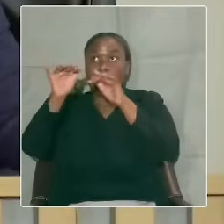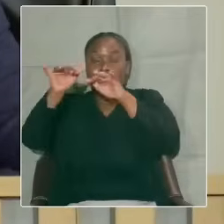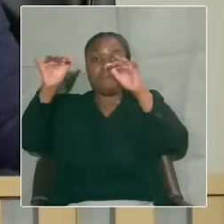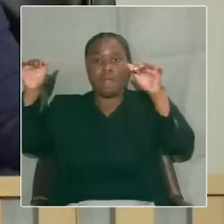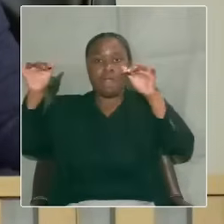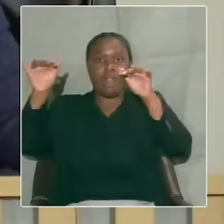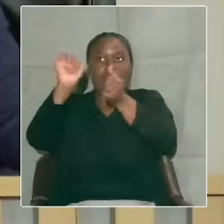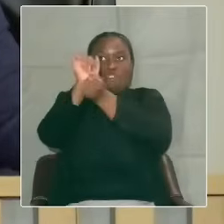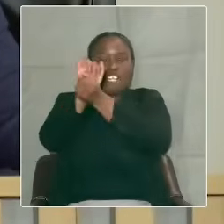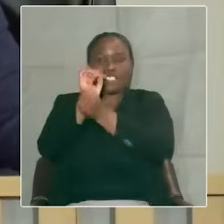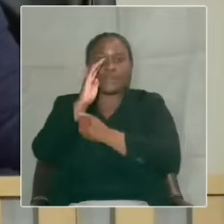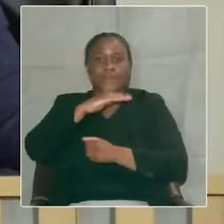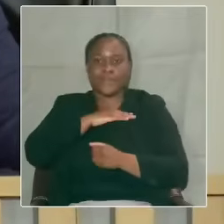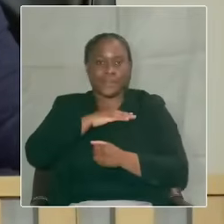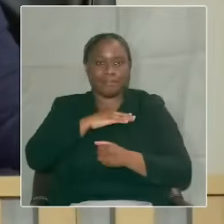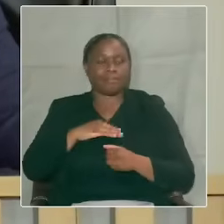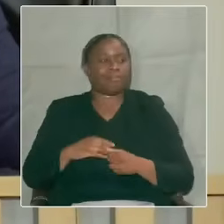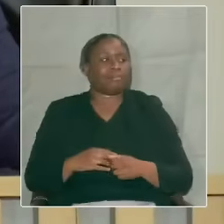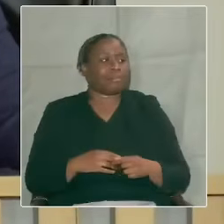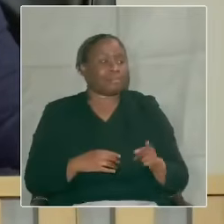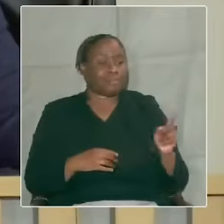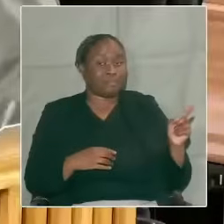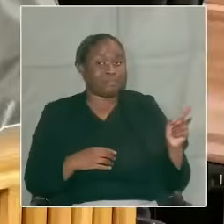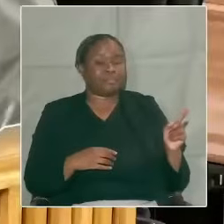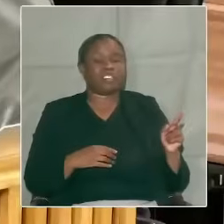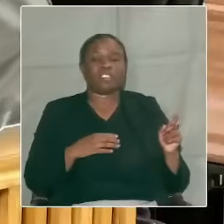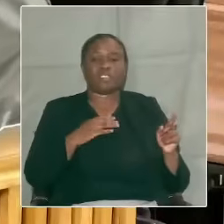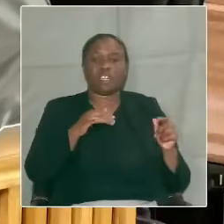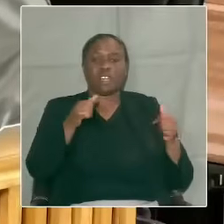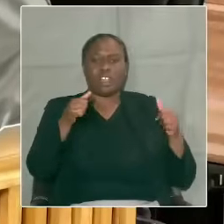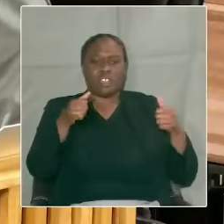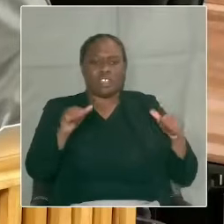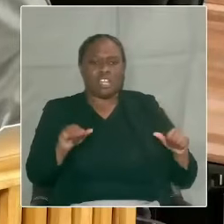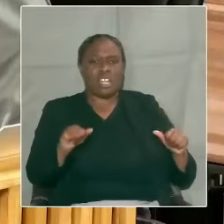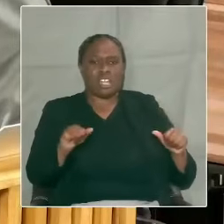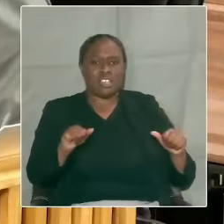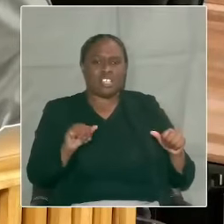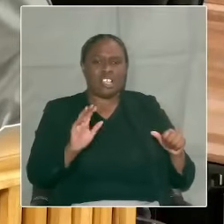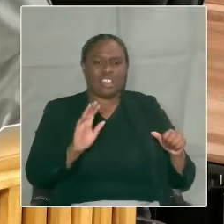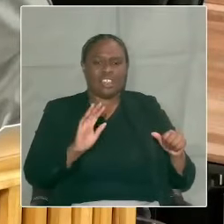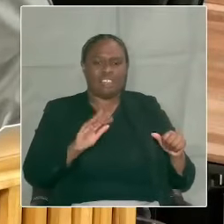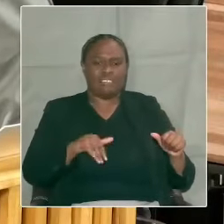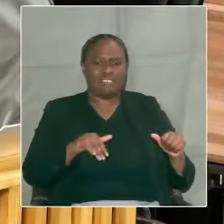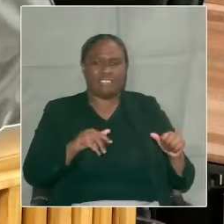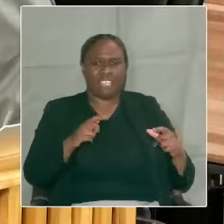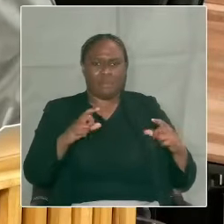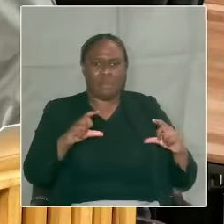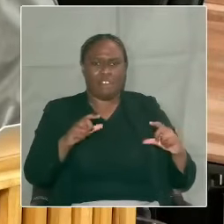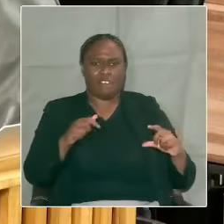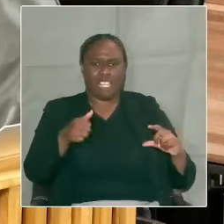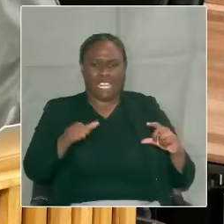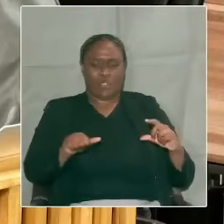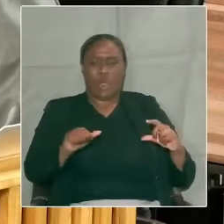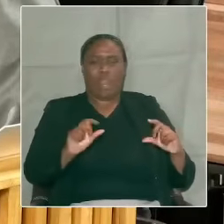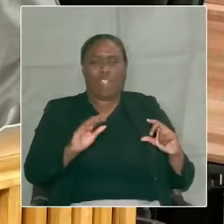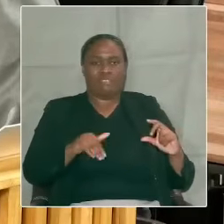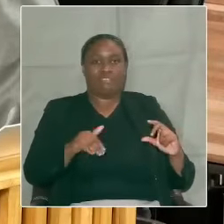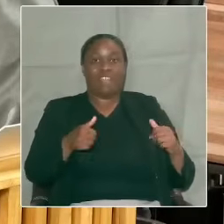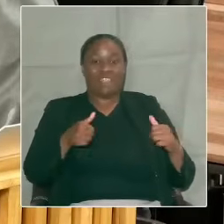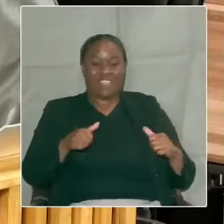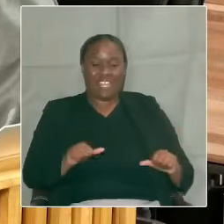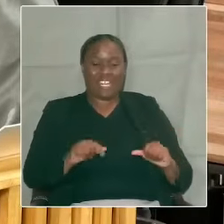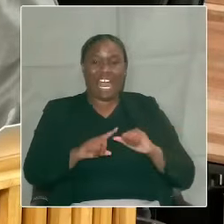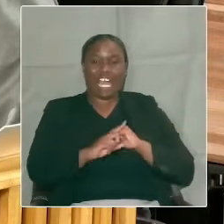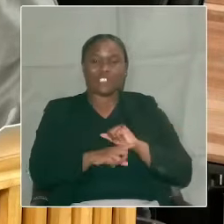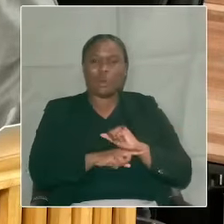being arrested. And then if I can ask you to skip the following paragraphs and deal with the last one just before,